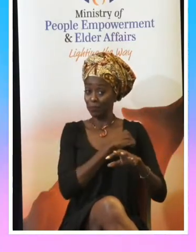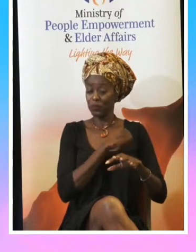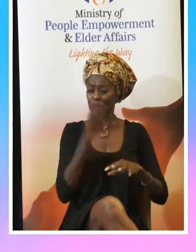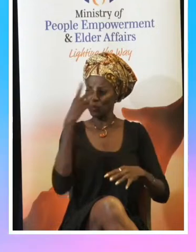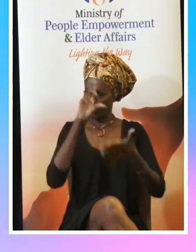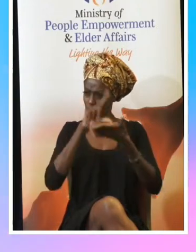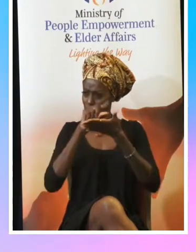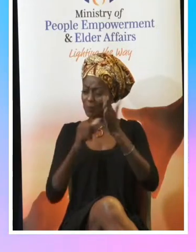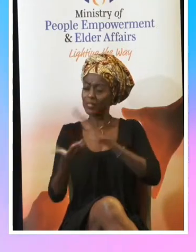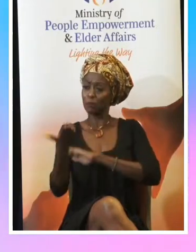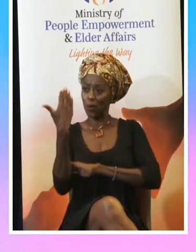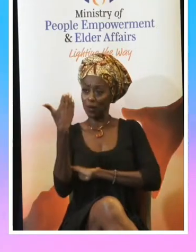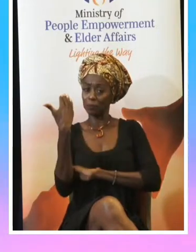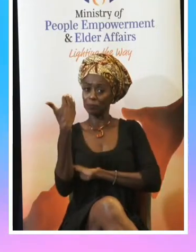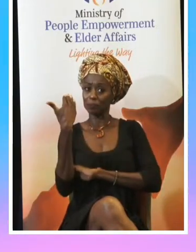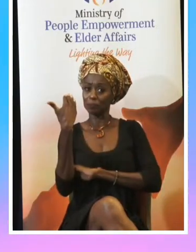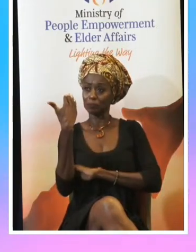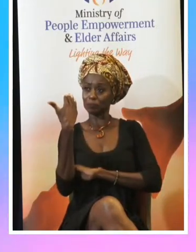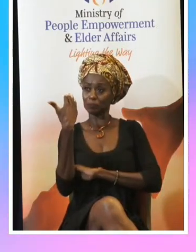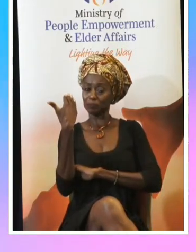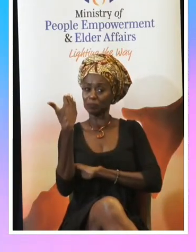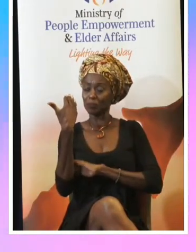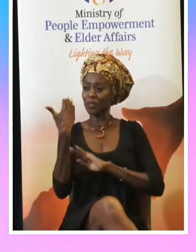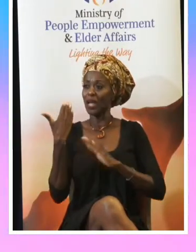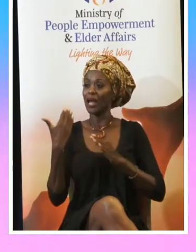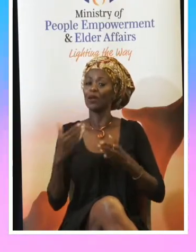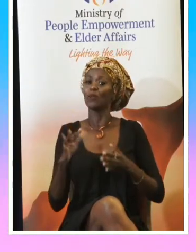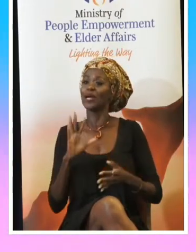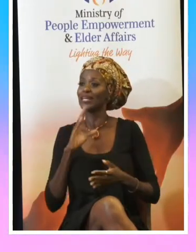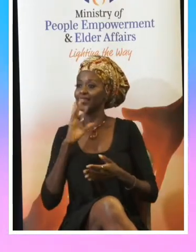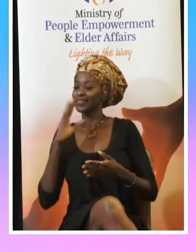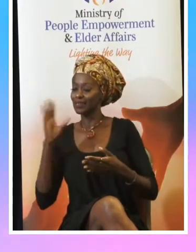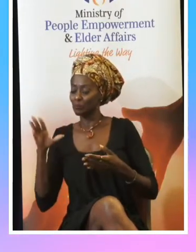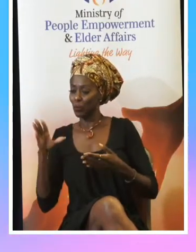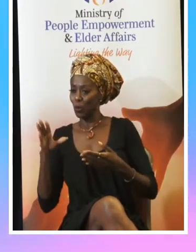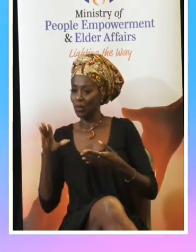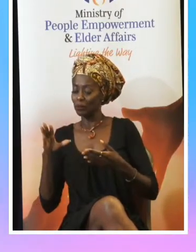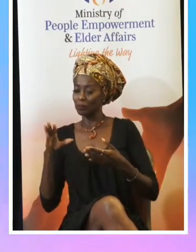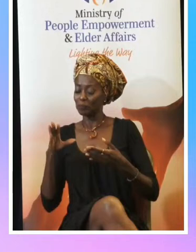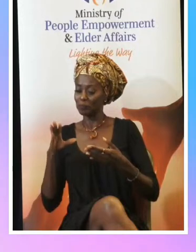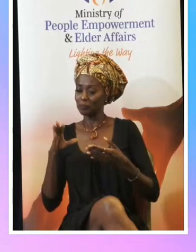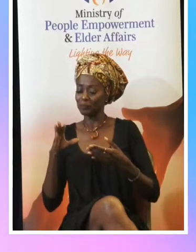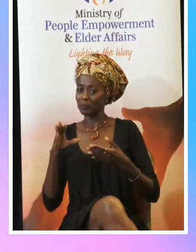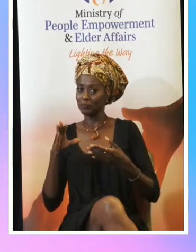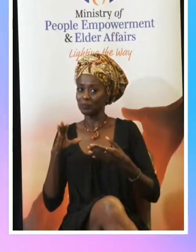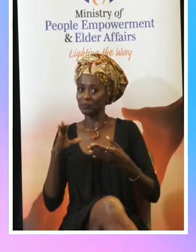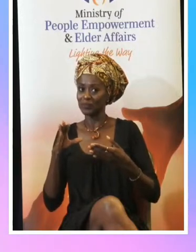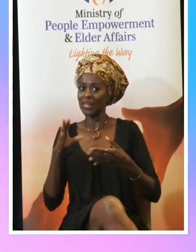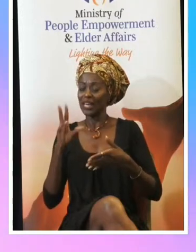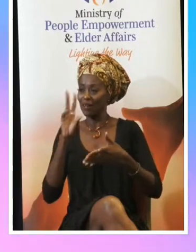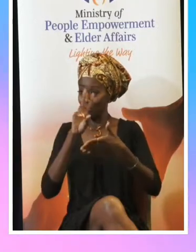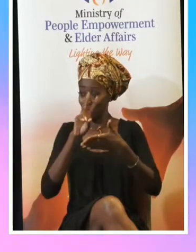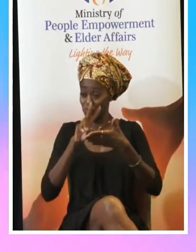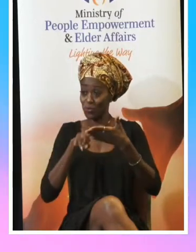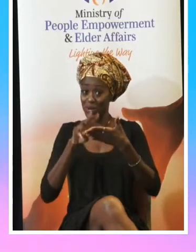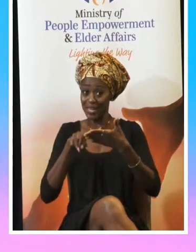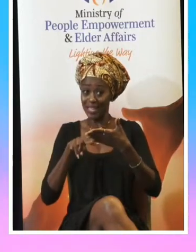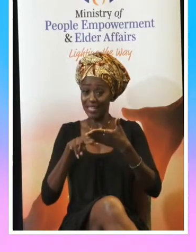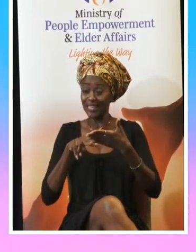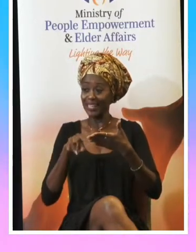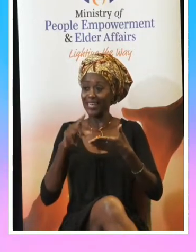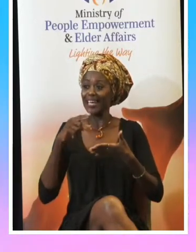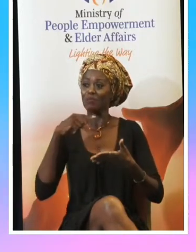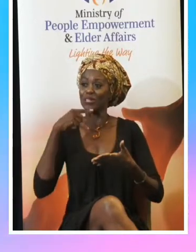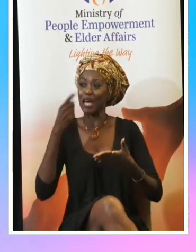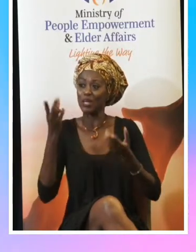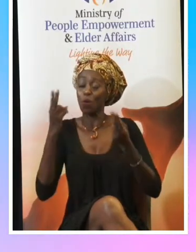of and the commentary on his speech, it will give you a little insight as to what happened in the Senate yesterday. And I want to give a